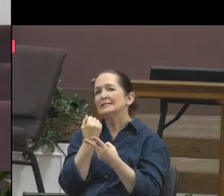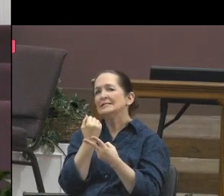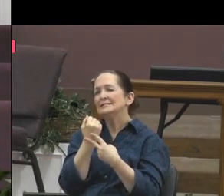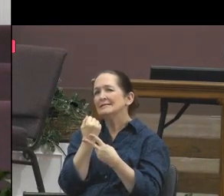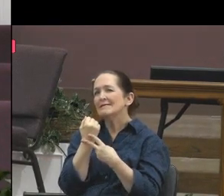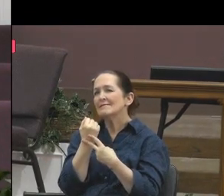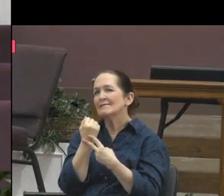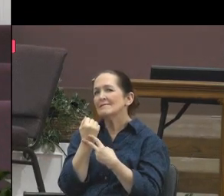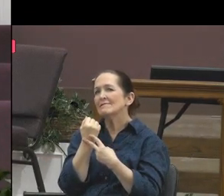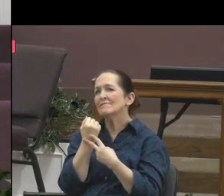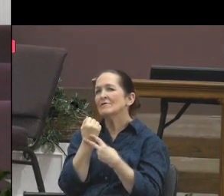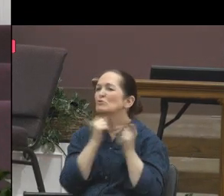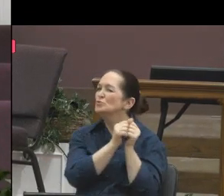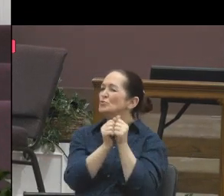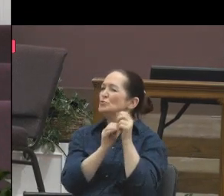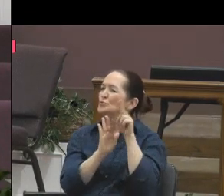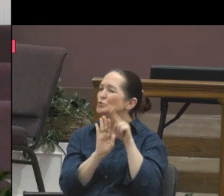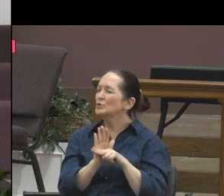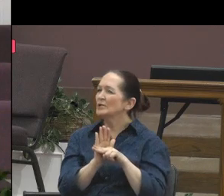diligent in preserving unity?